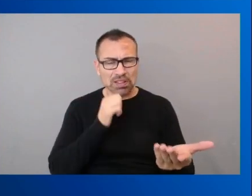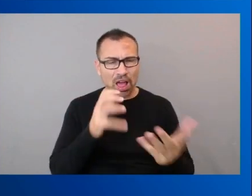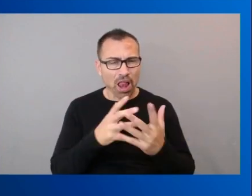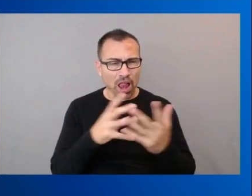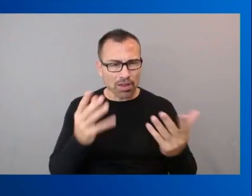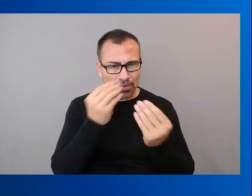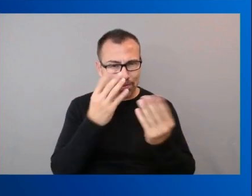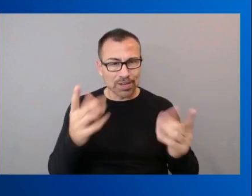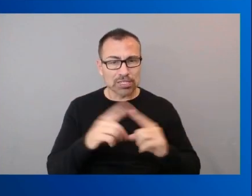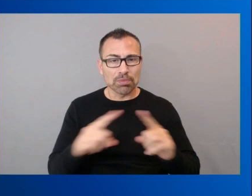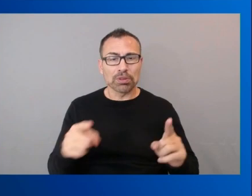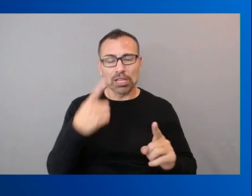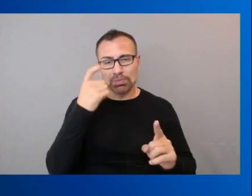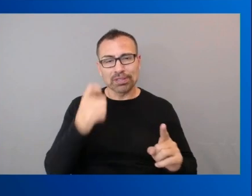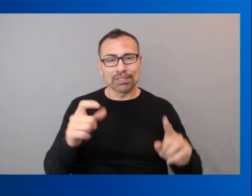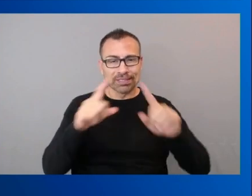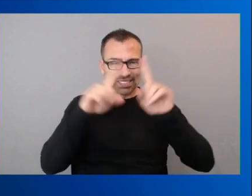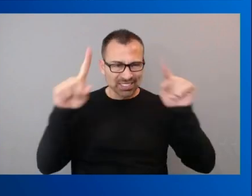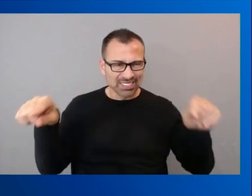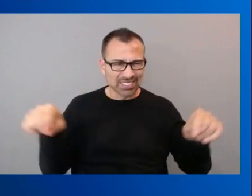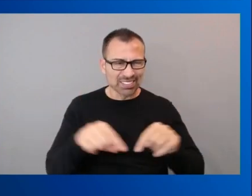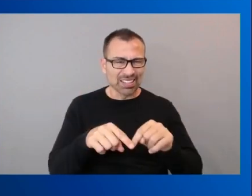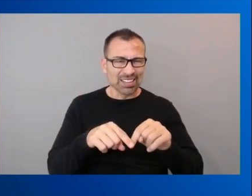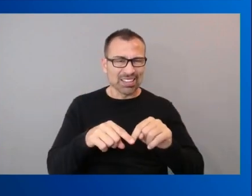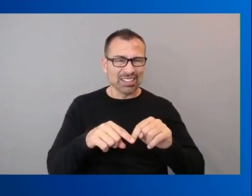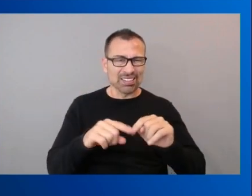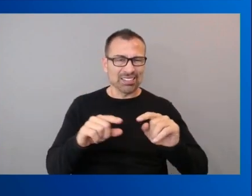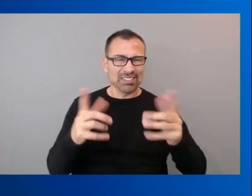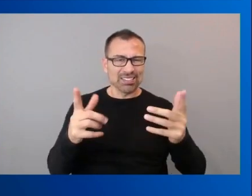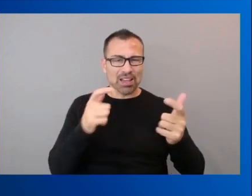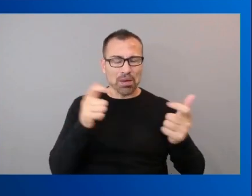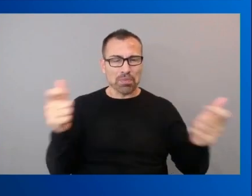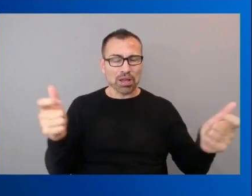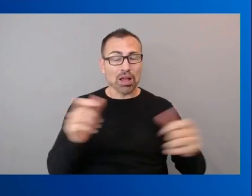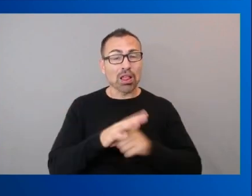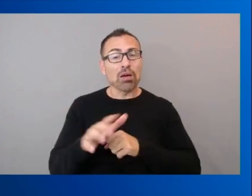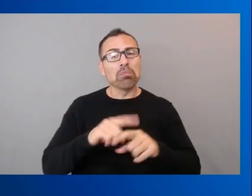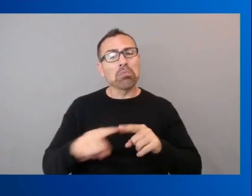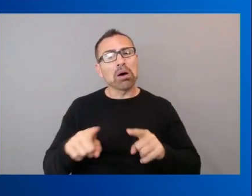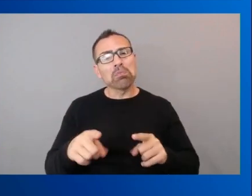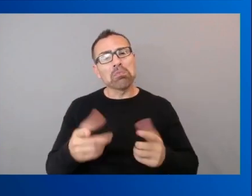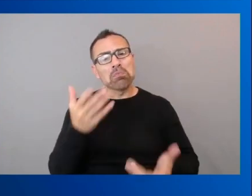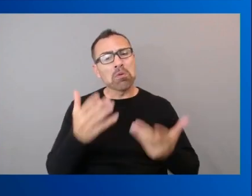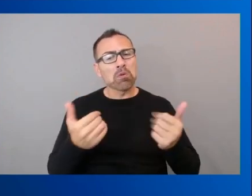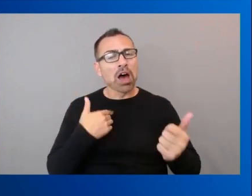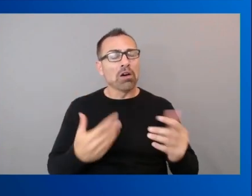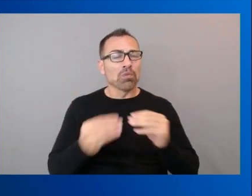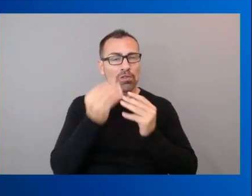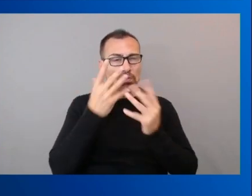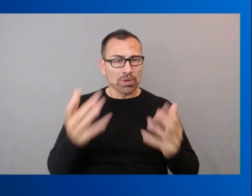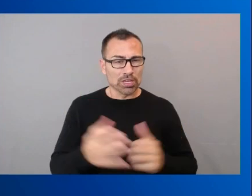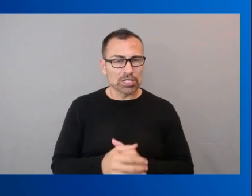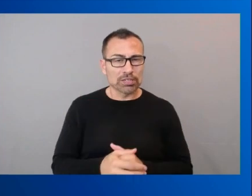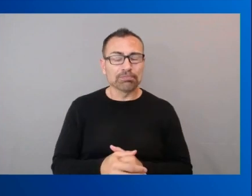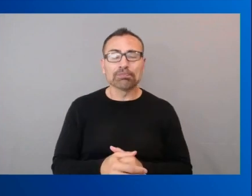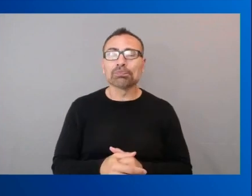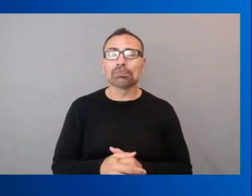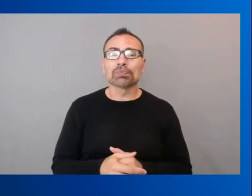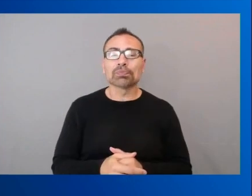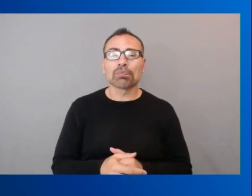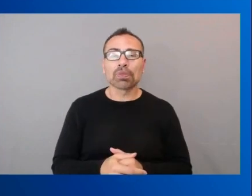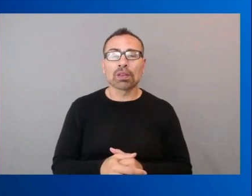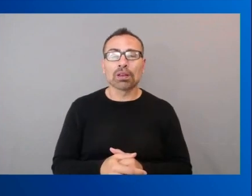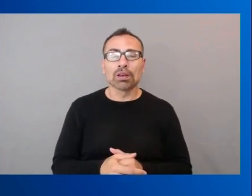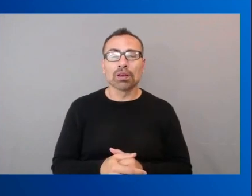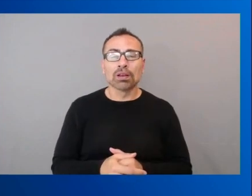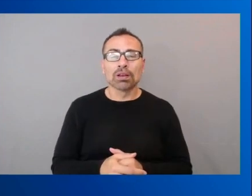space of the slide. But let's, make sure, let's pretend there's more and more information here. So the question I have back to Jessica and Eric is, what do you